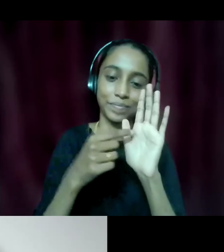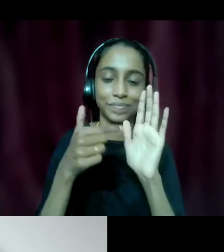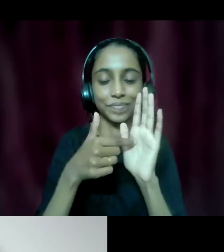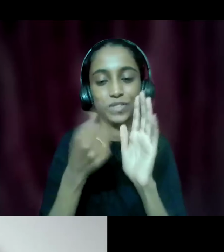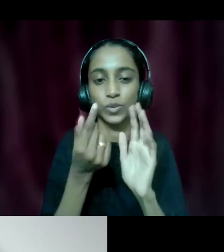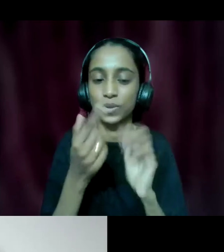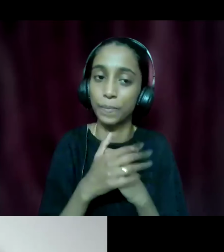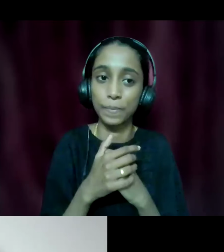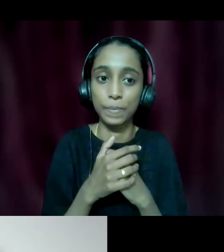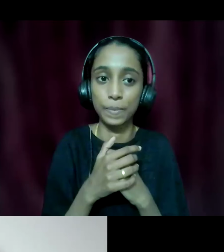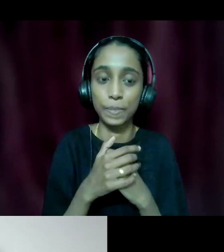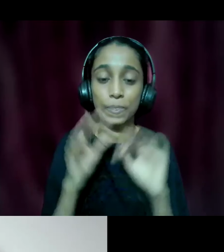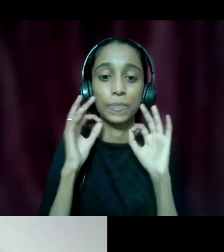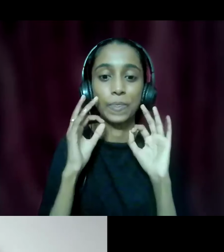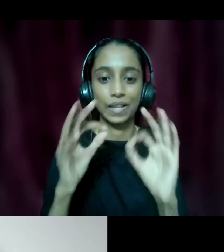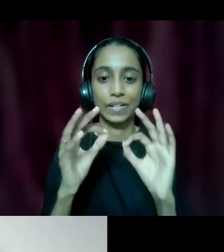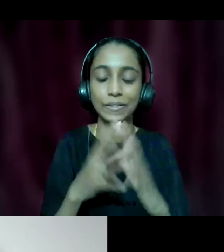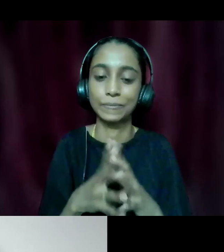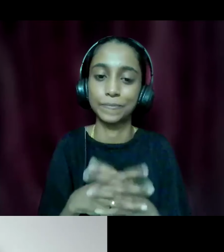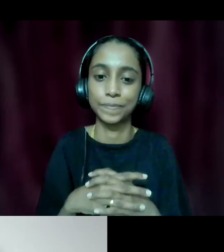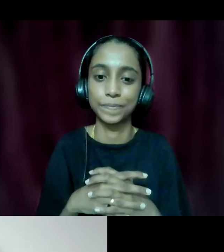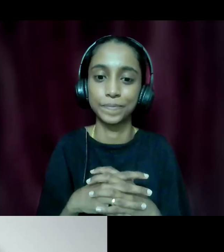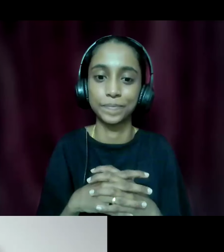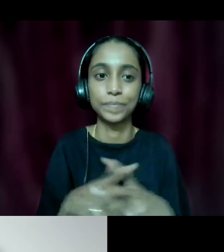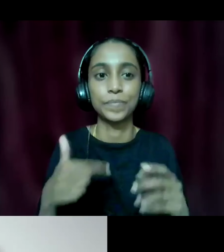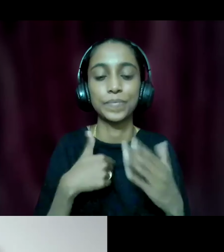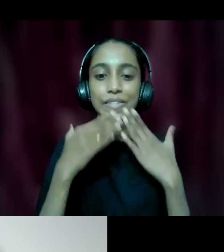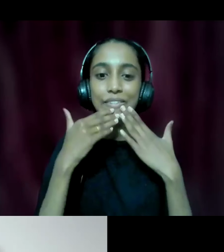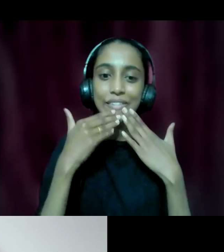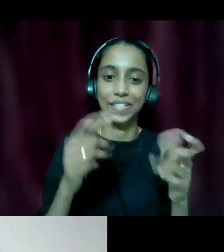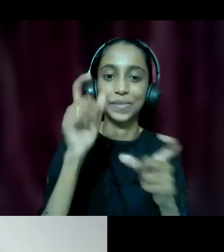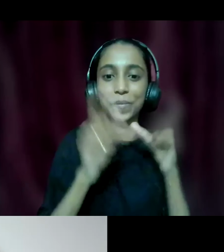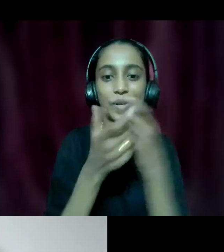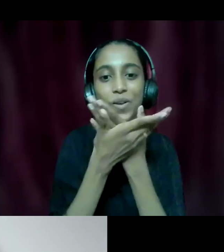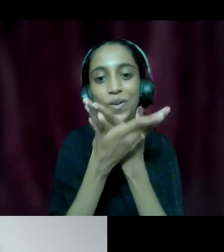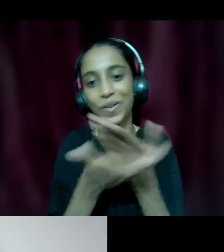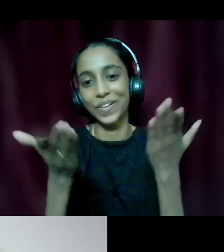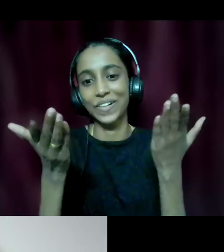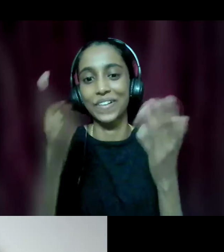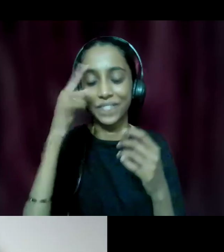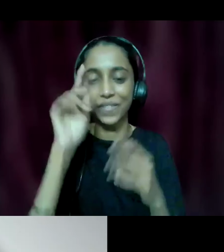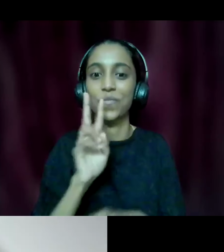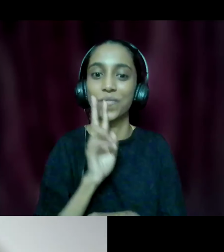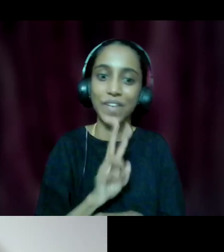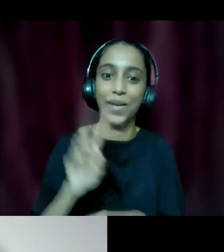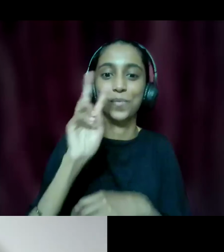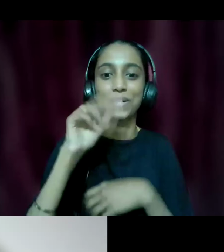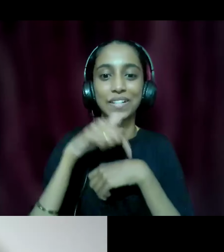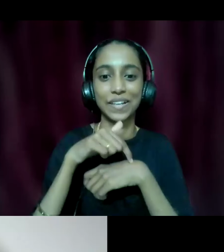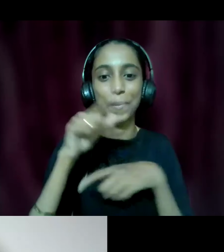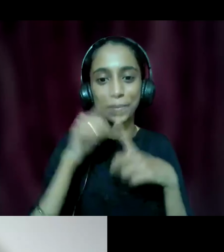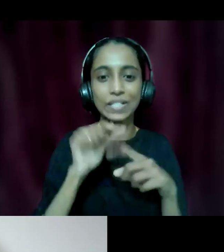Right. With that, I thank each and everyone for their valuable time, for